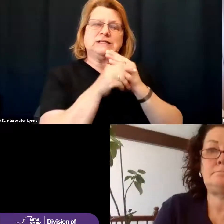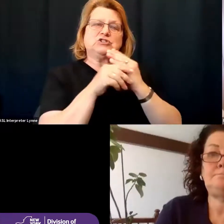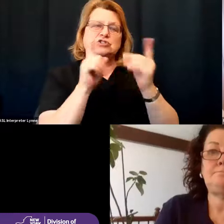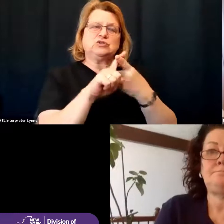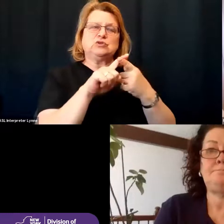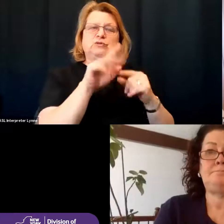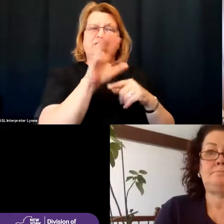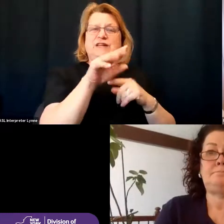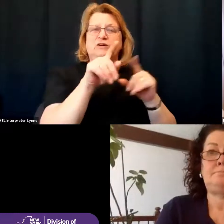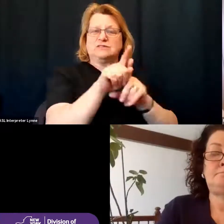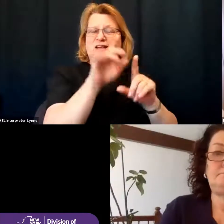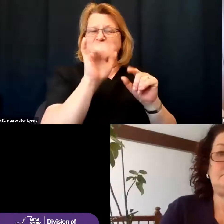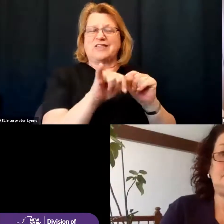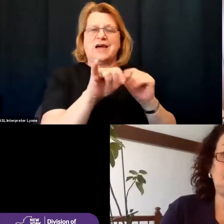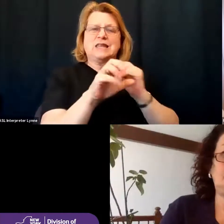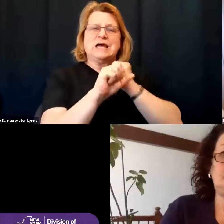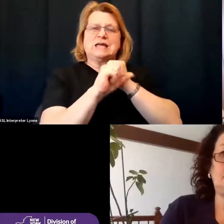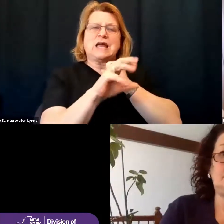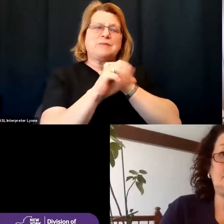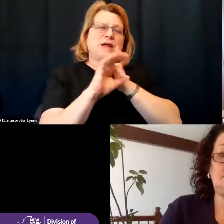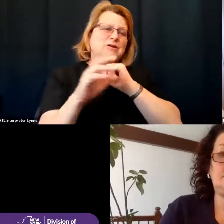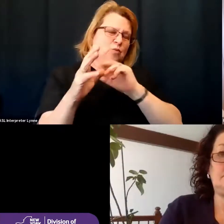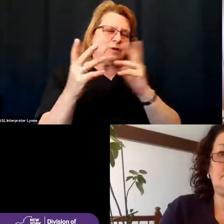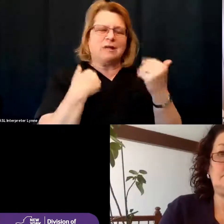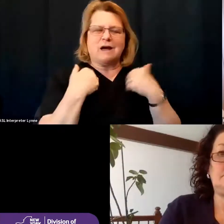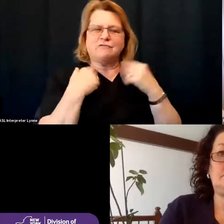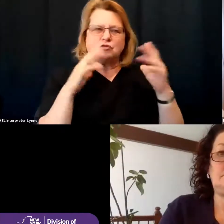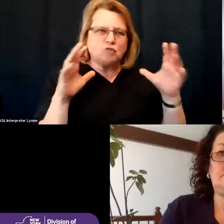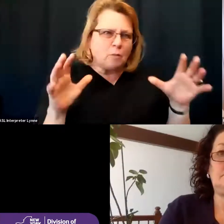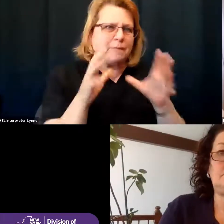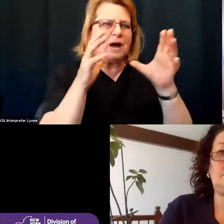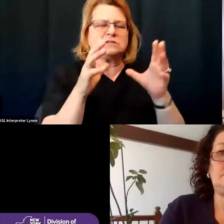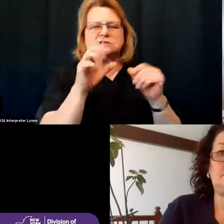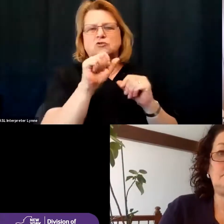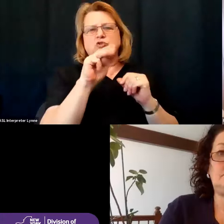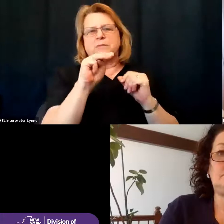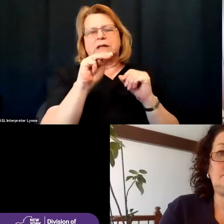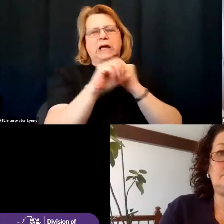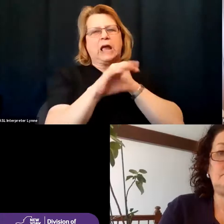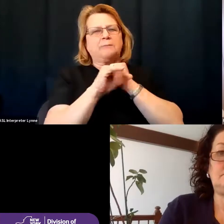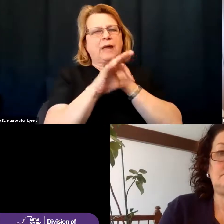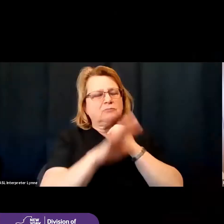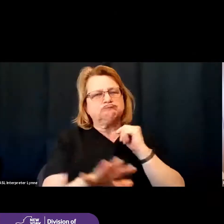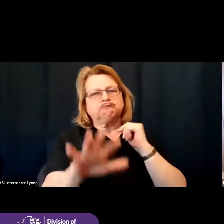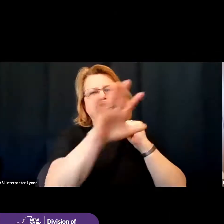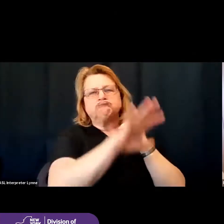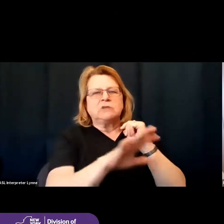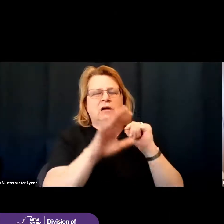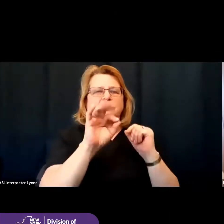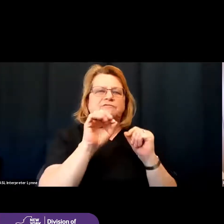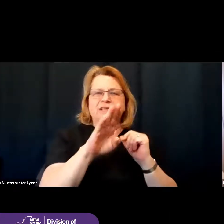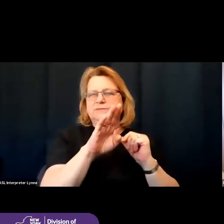that, the campaign will include a robust social media campaign across all of our platforms on Facebook,